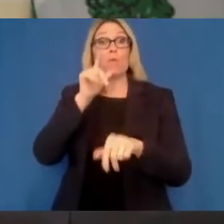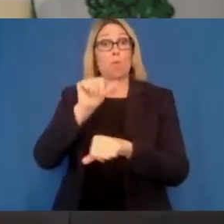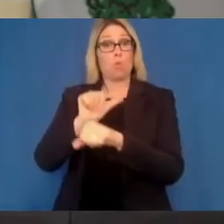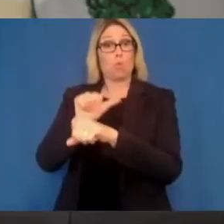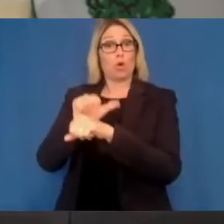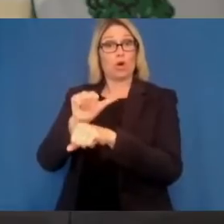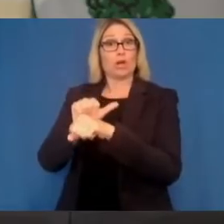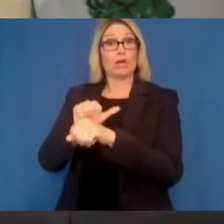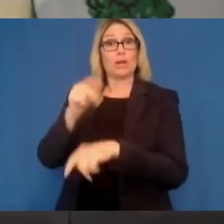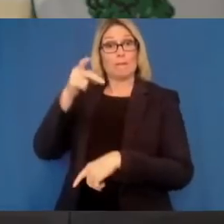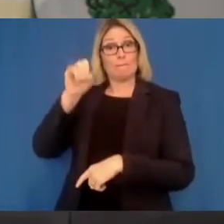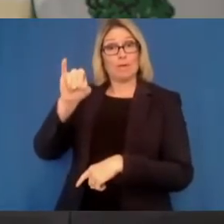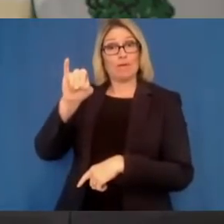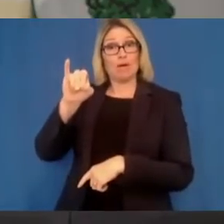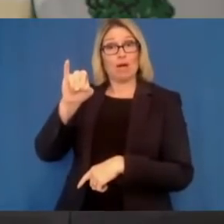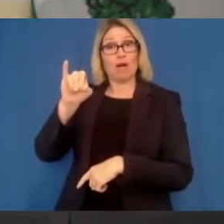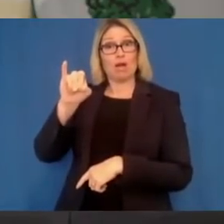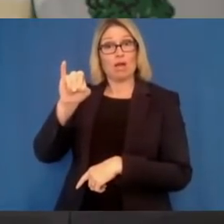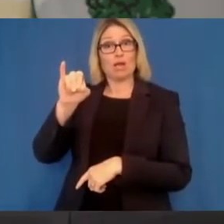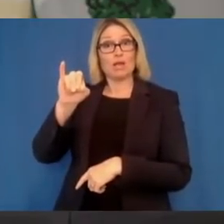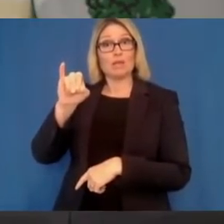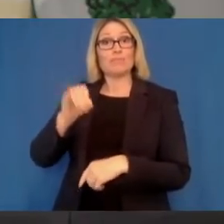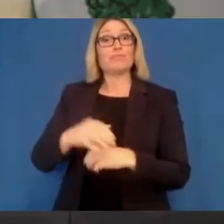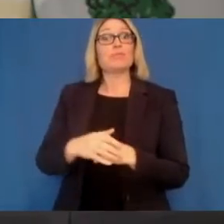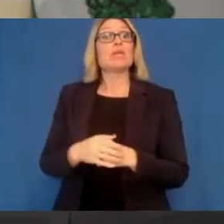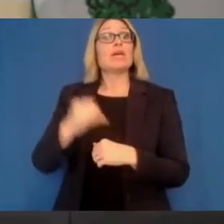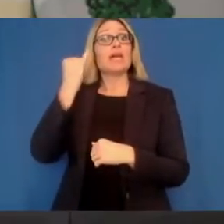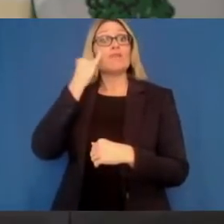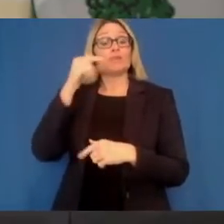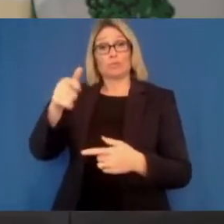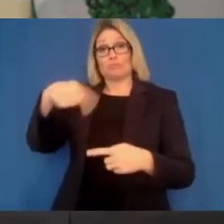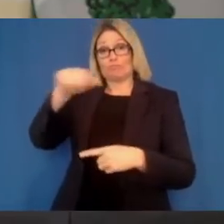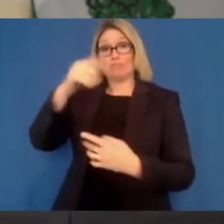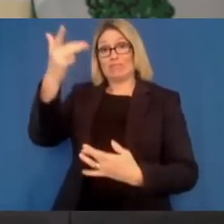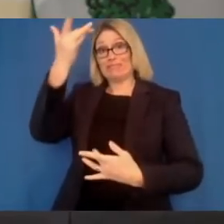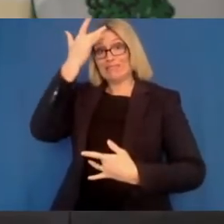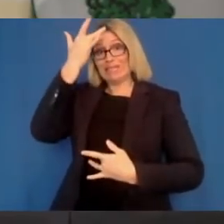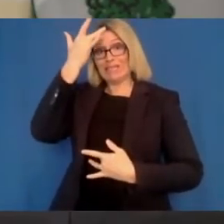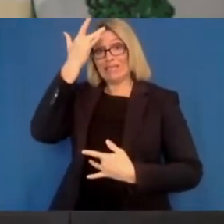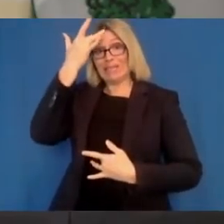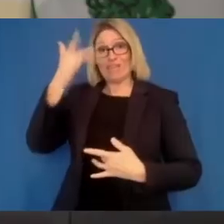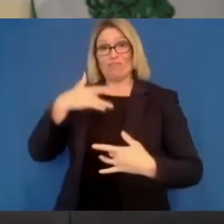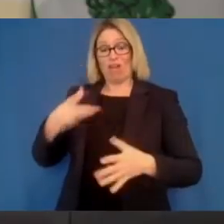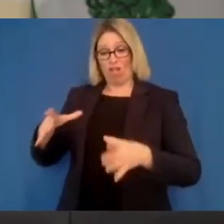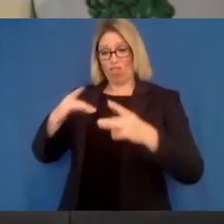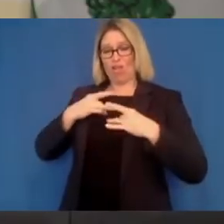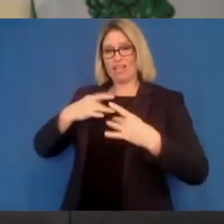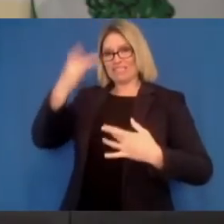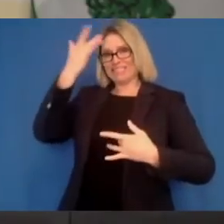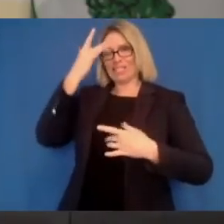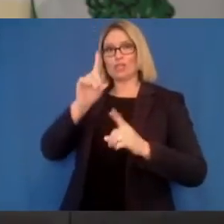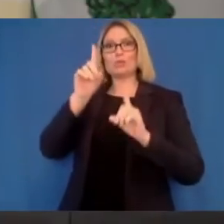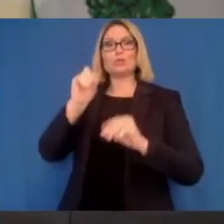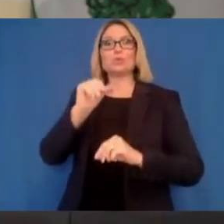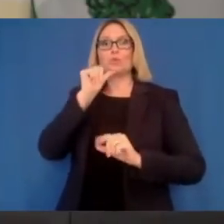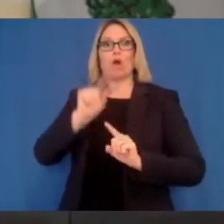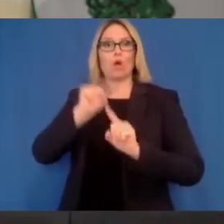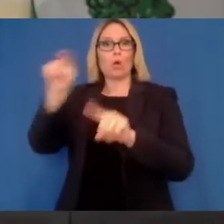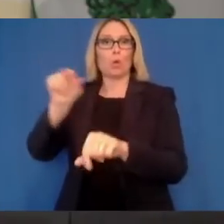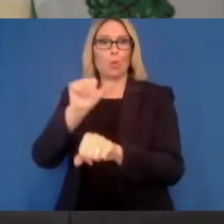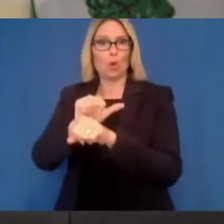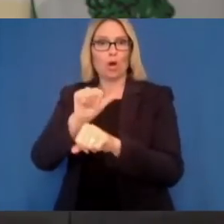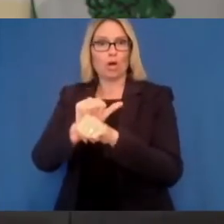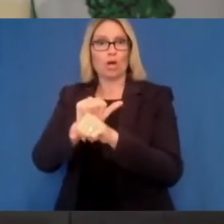PEI, I want to say to you, if you are sick, if you have symptoms, do not go to work, go get